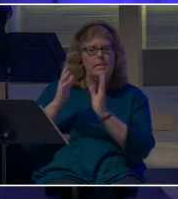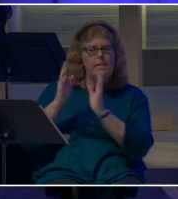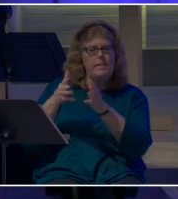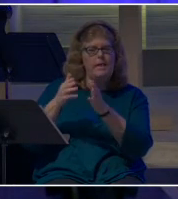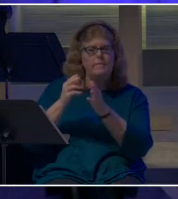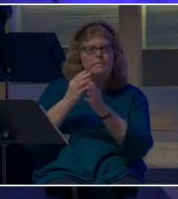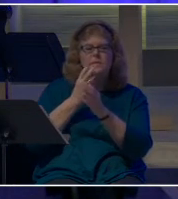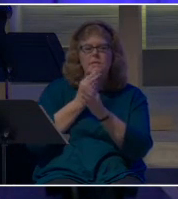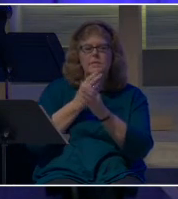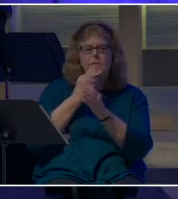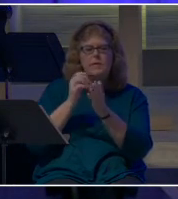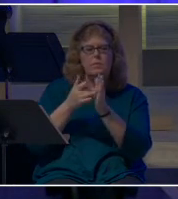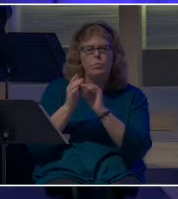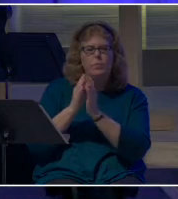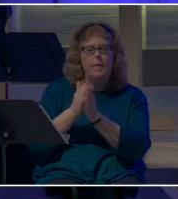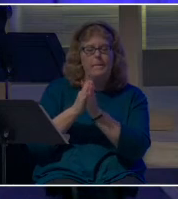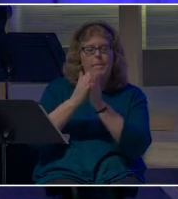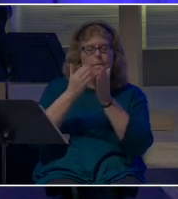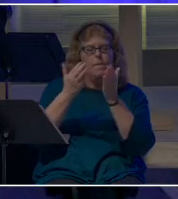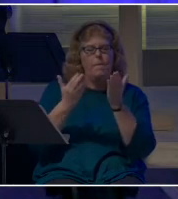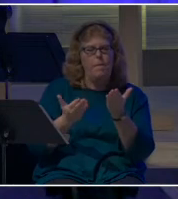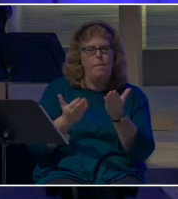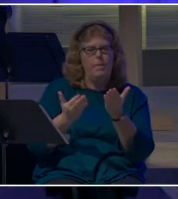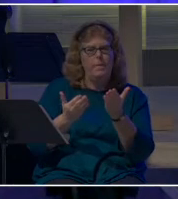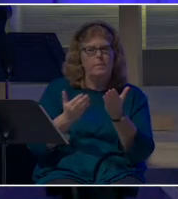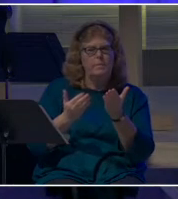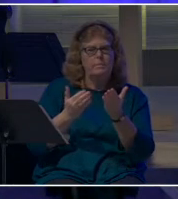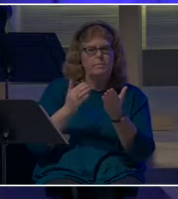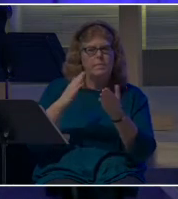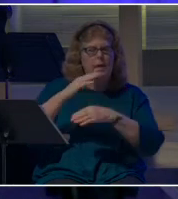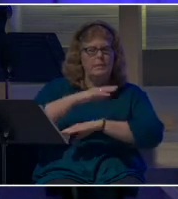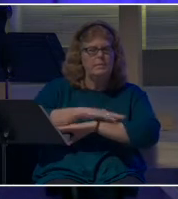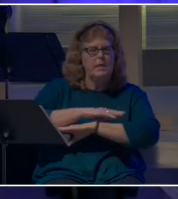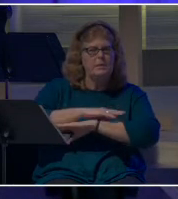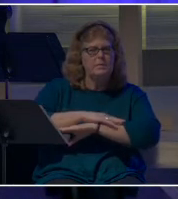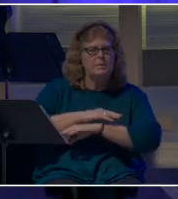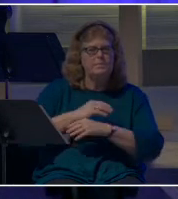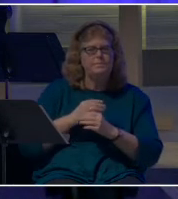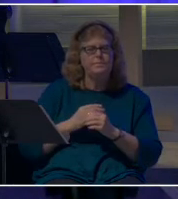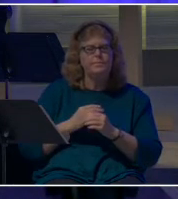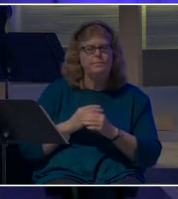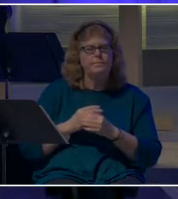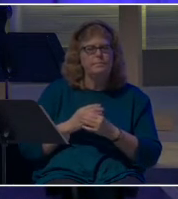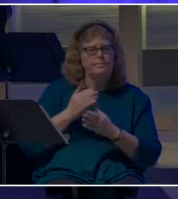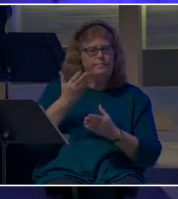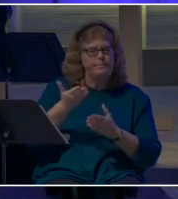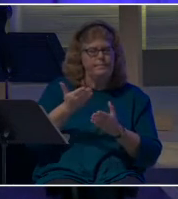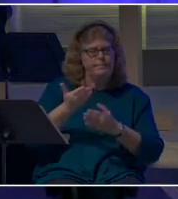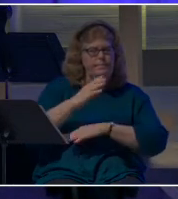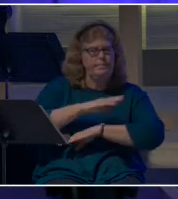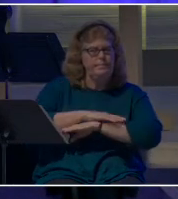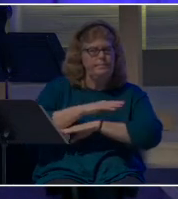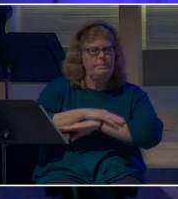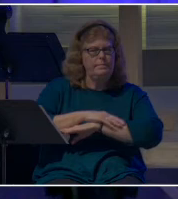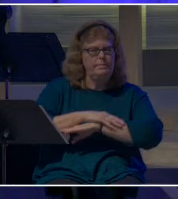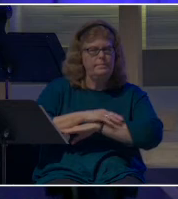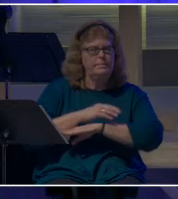Bible open on his desk. So right there on his desk is